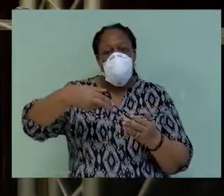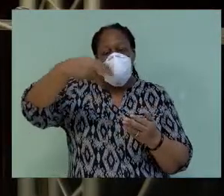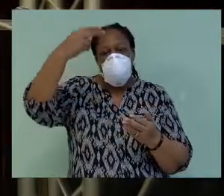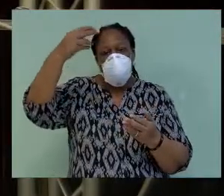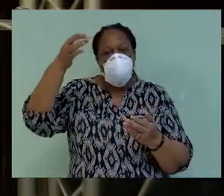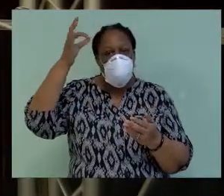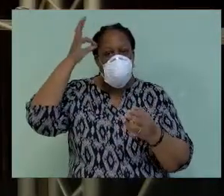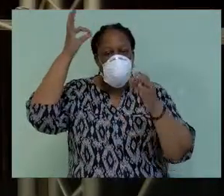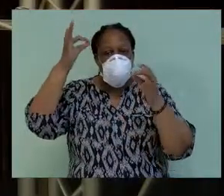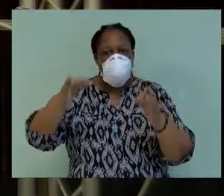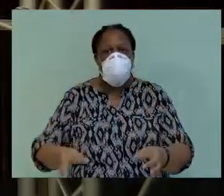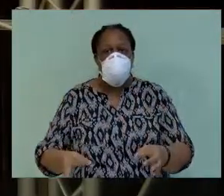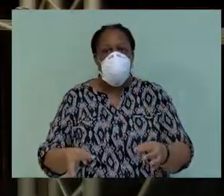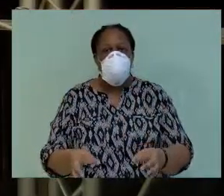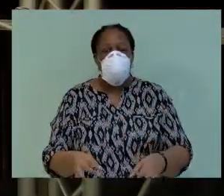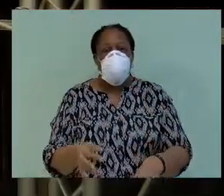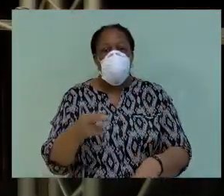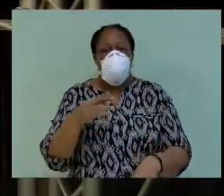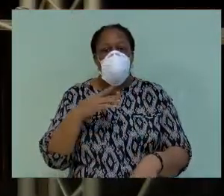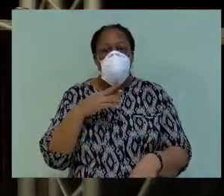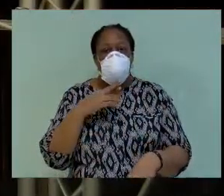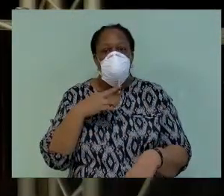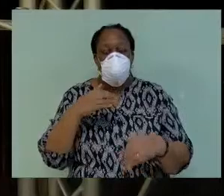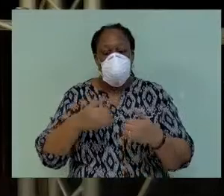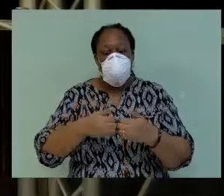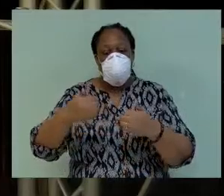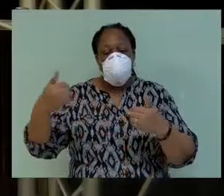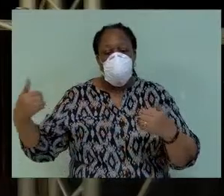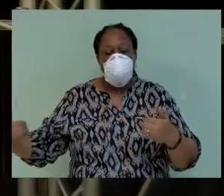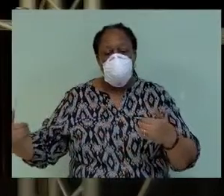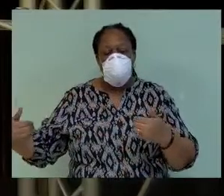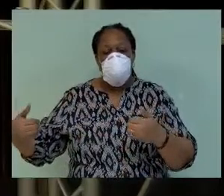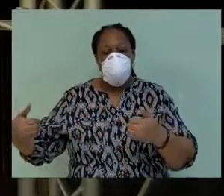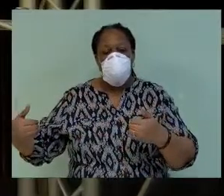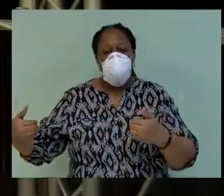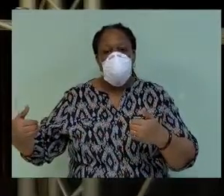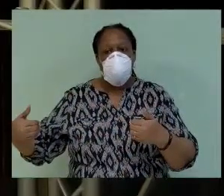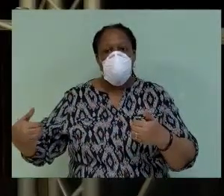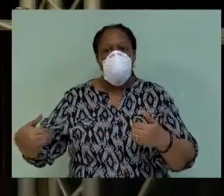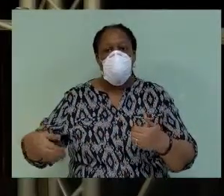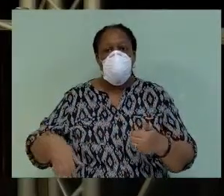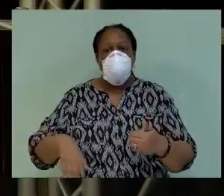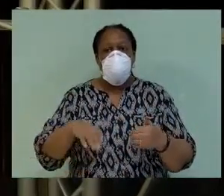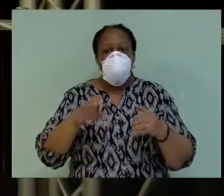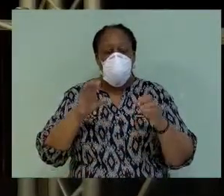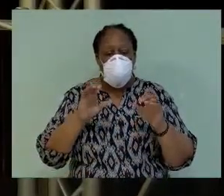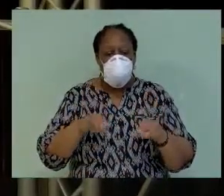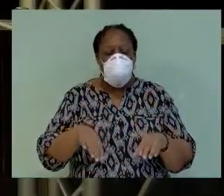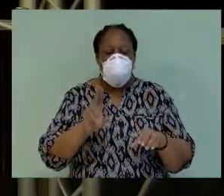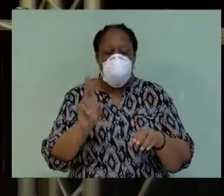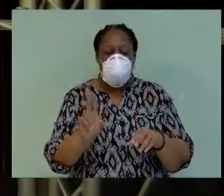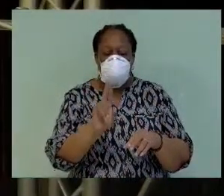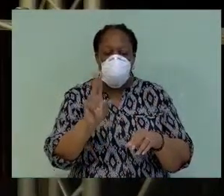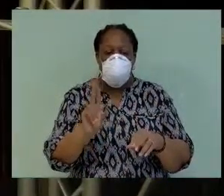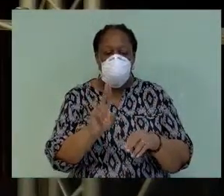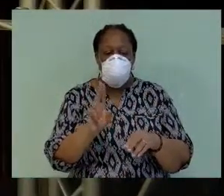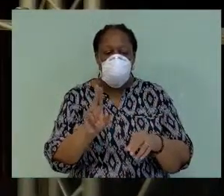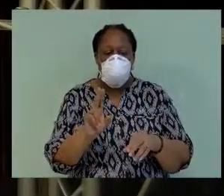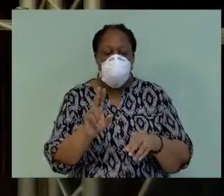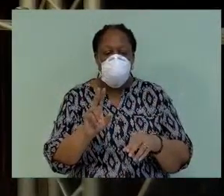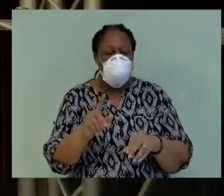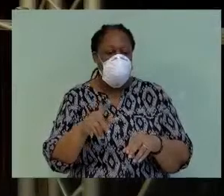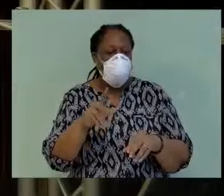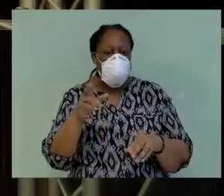conducted as far as is reasonably practicable using existing technologies to conduct